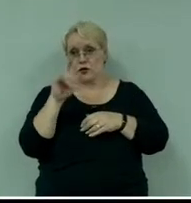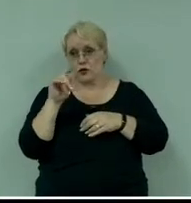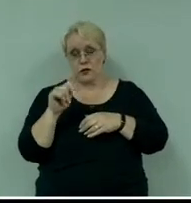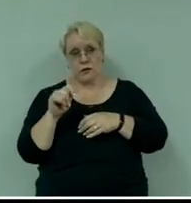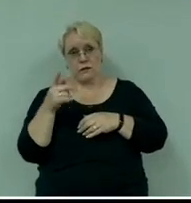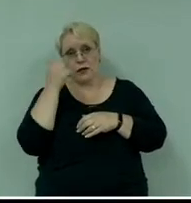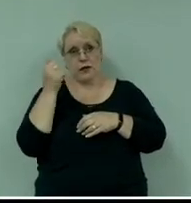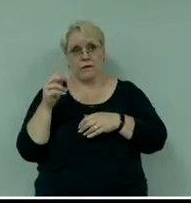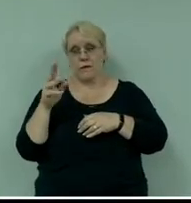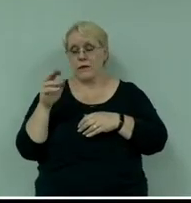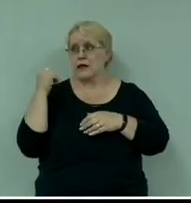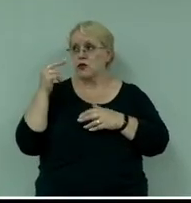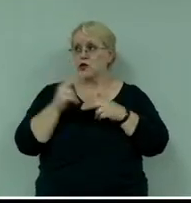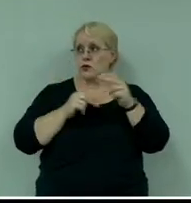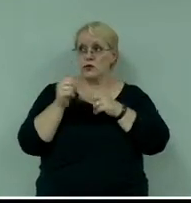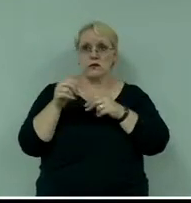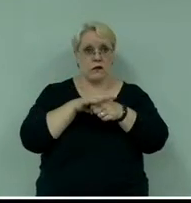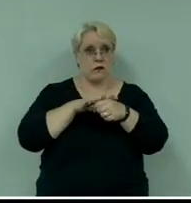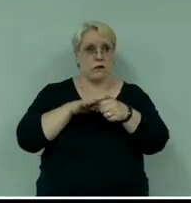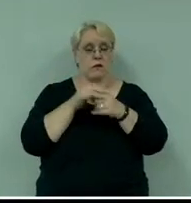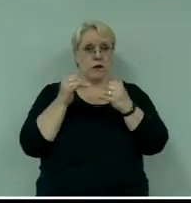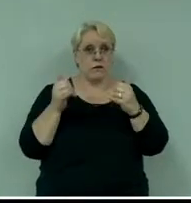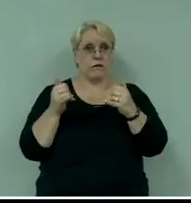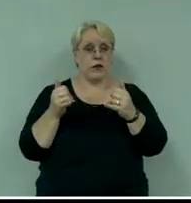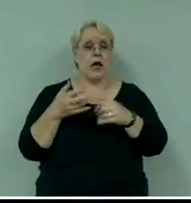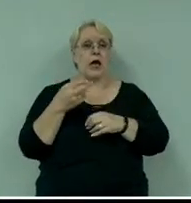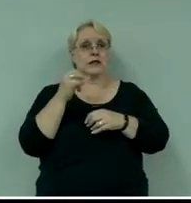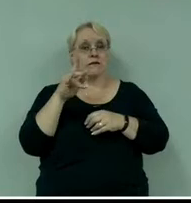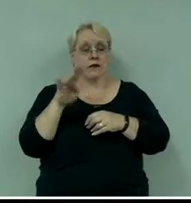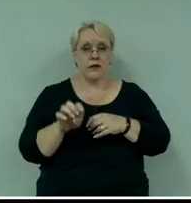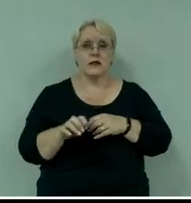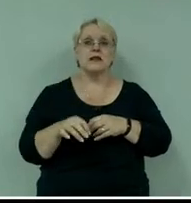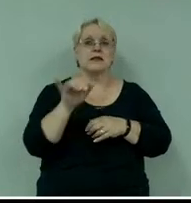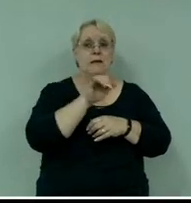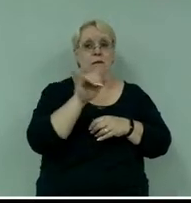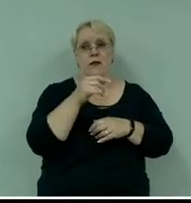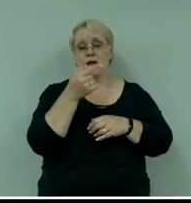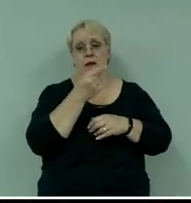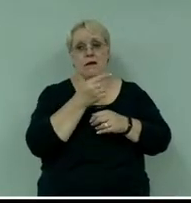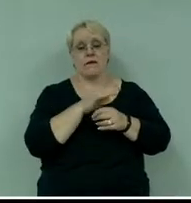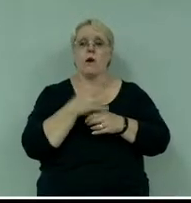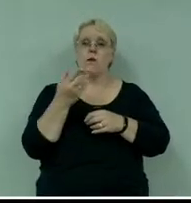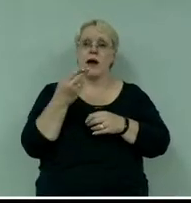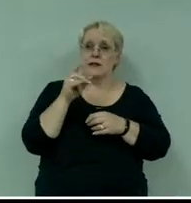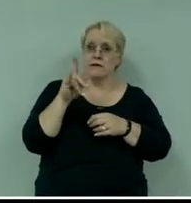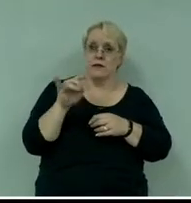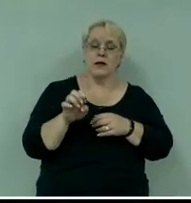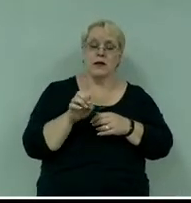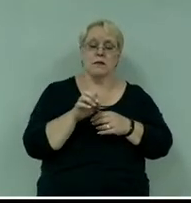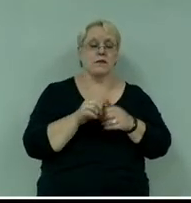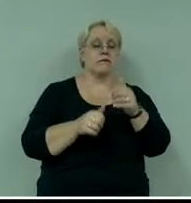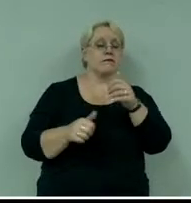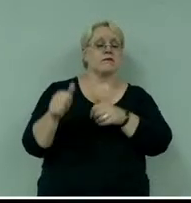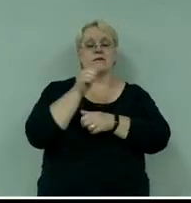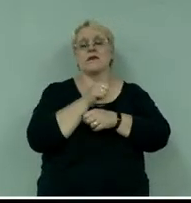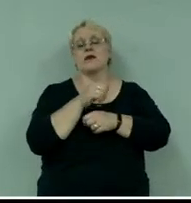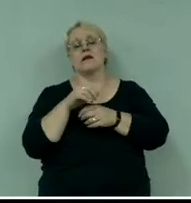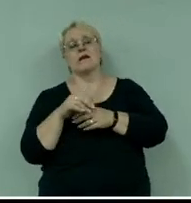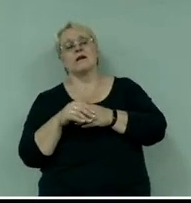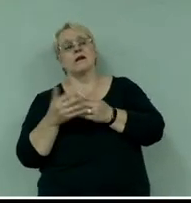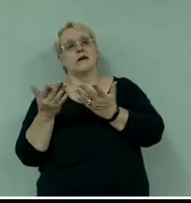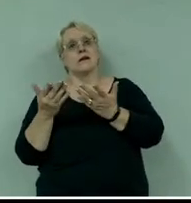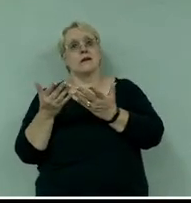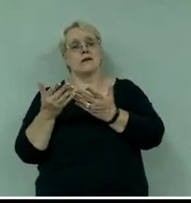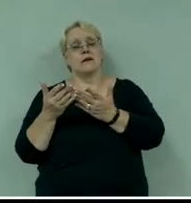so, because this is a major construction area right now. When I'm in Hessville, I get the same thing in Hessville, and they want Hessville to be prioritized over downtown Hammond as